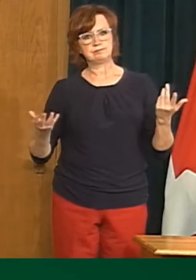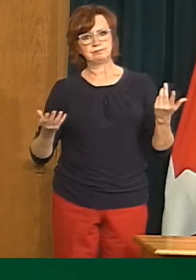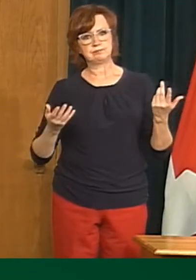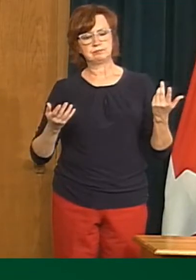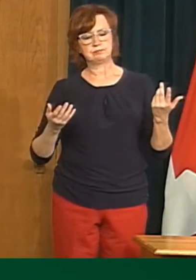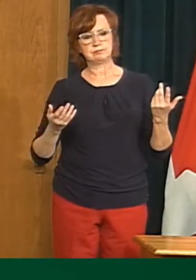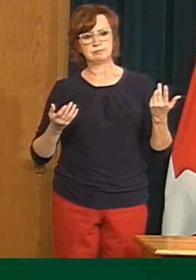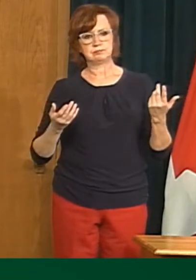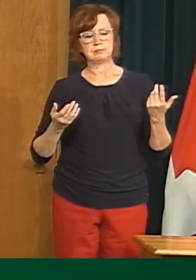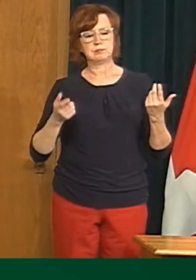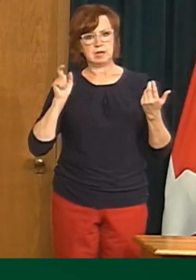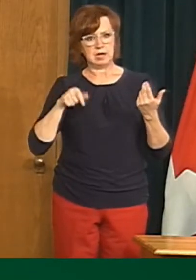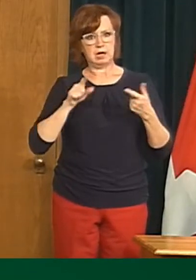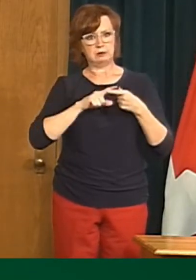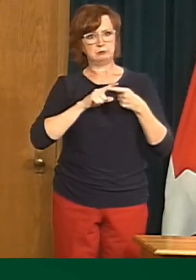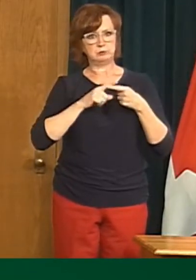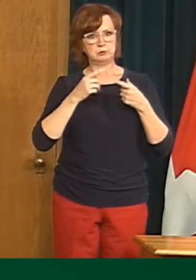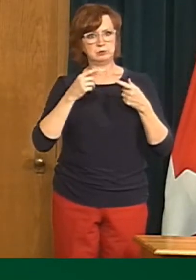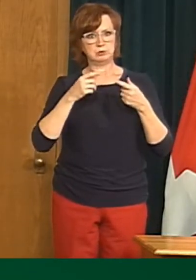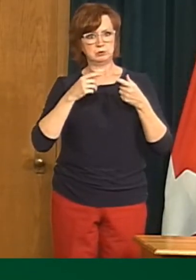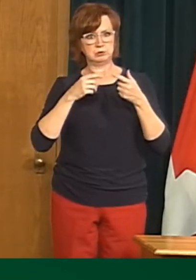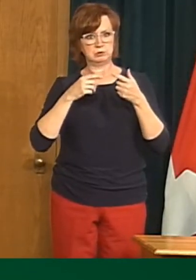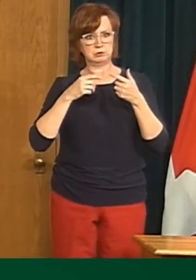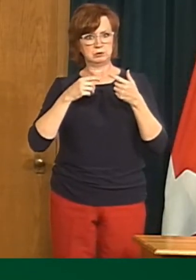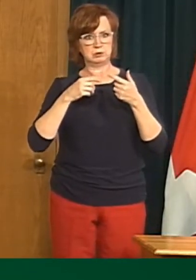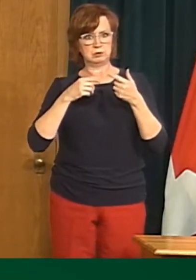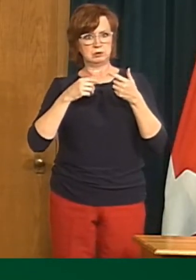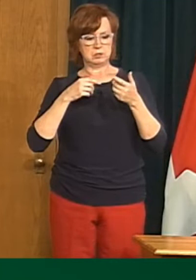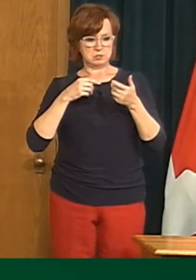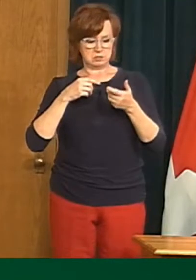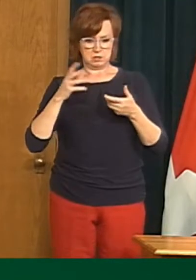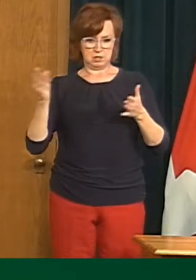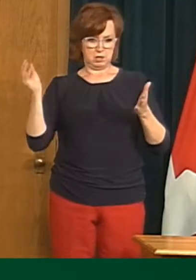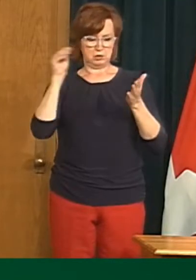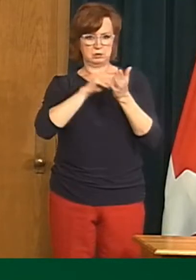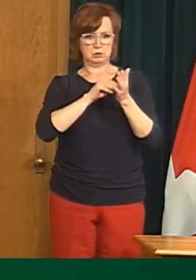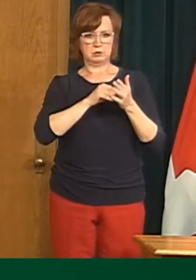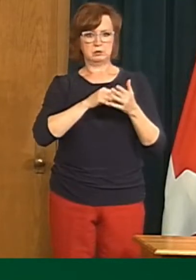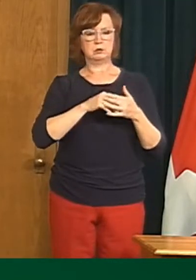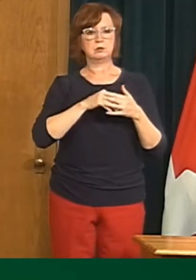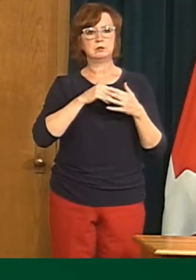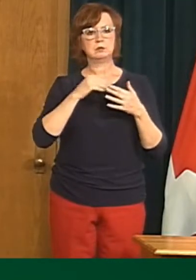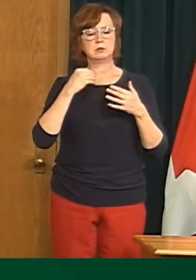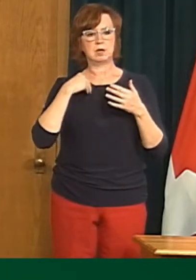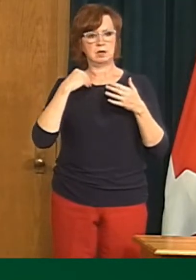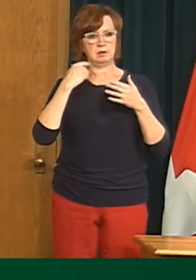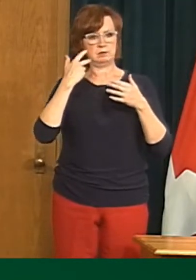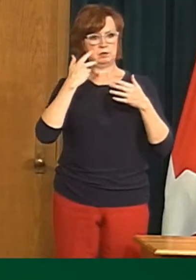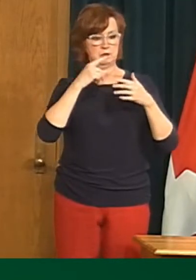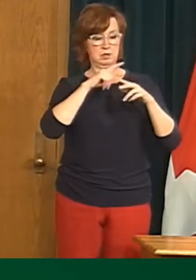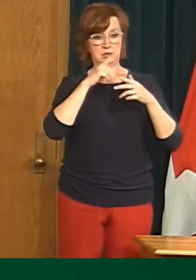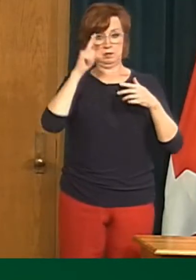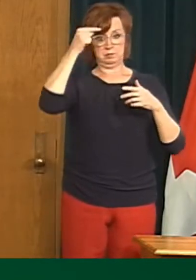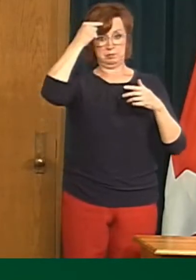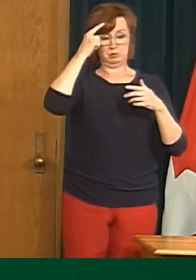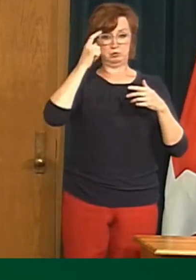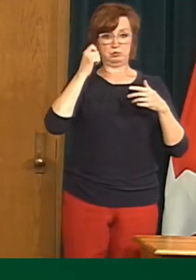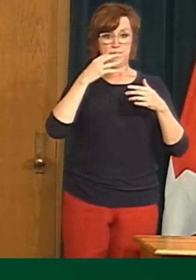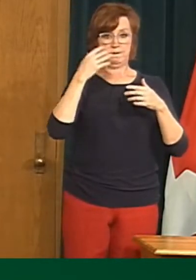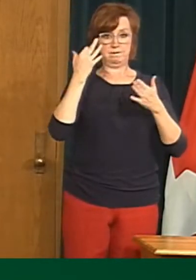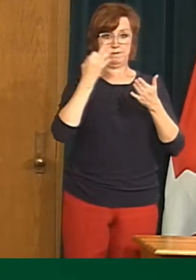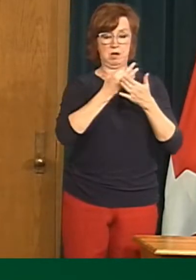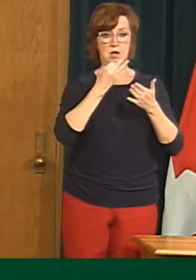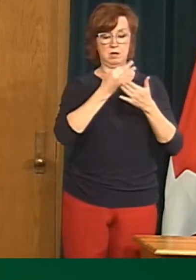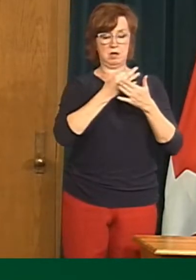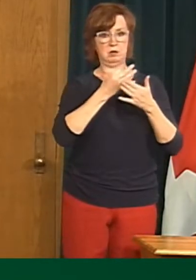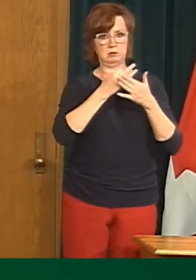can put together. And we've already had one update from the Minister of Finance on 3 different revenue scenarios that may be there. In